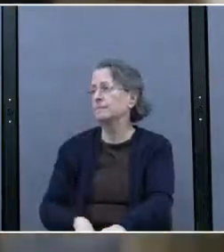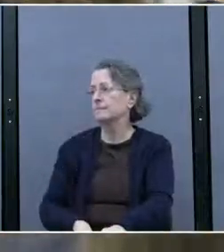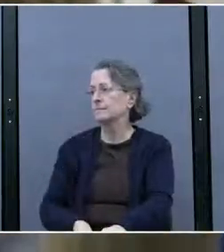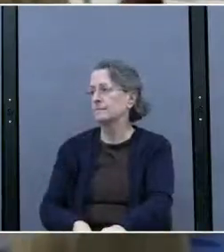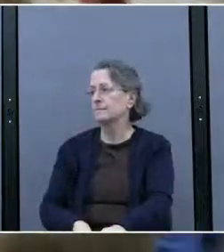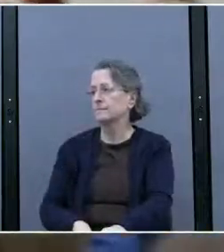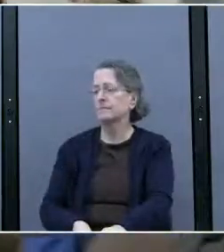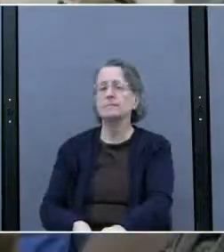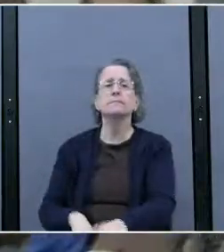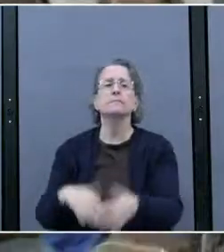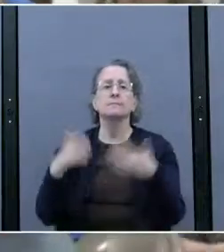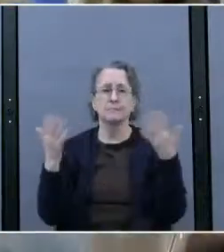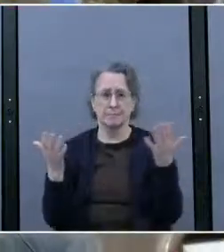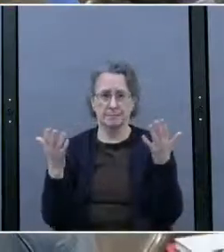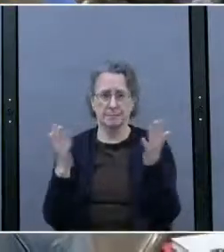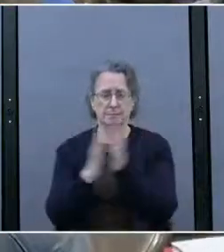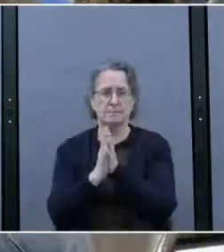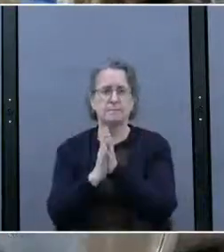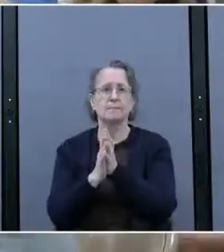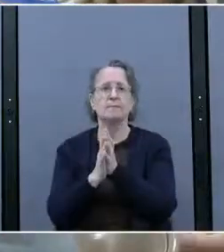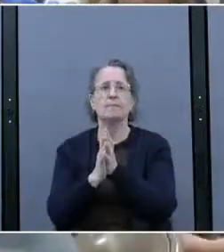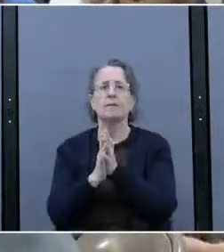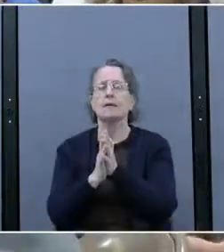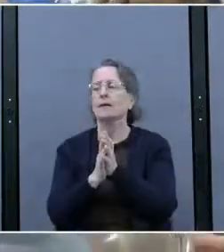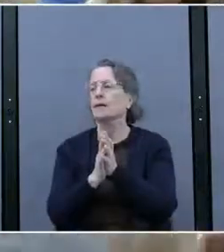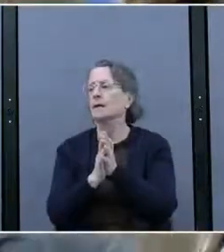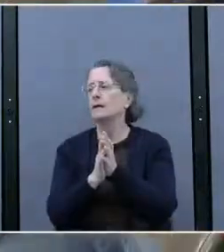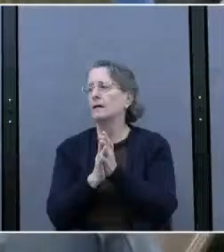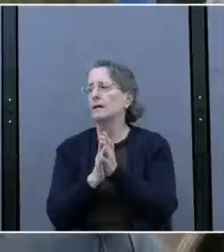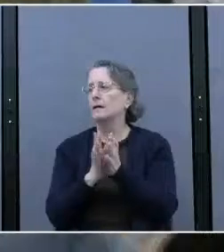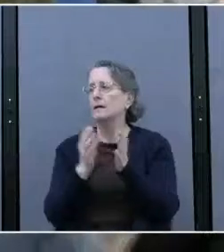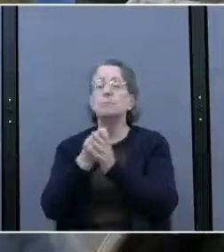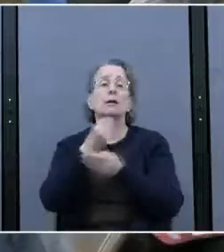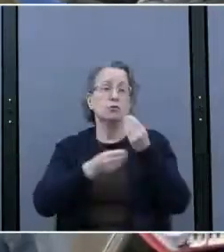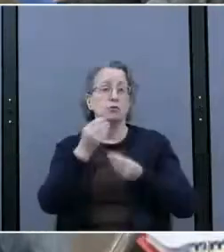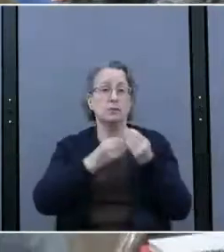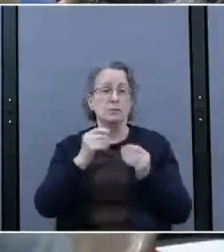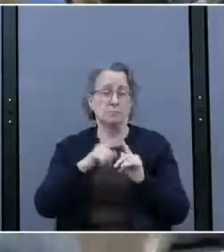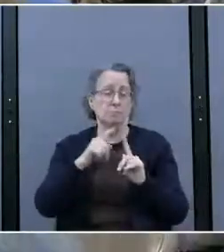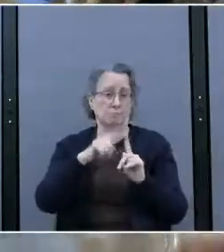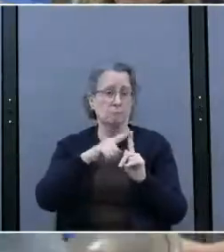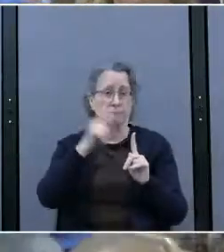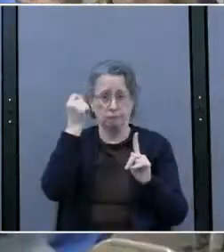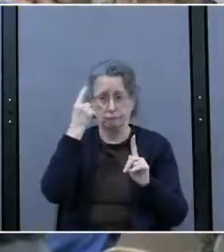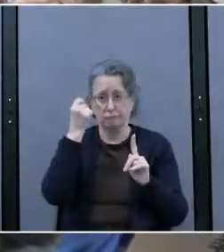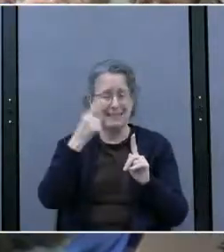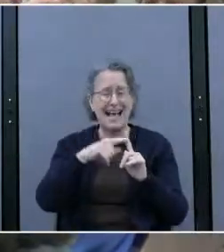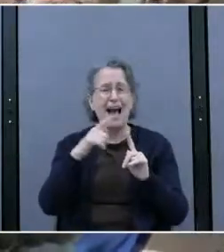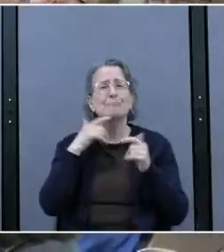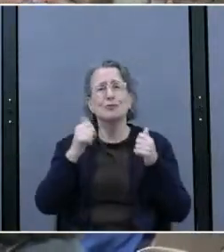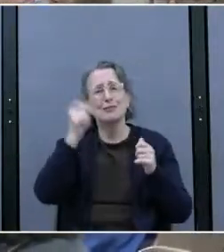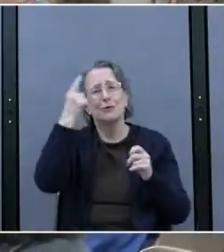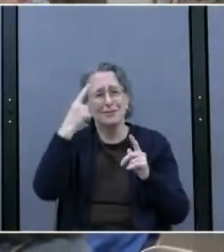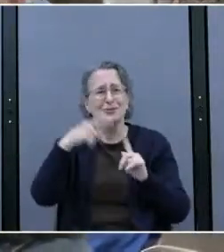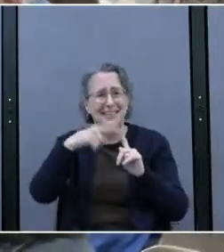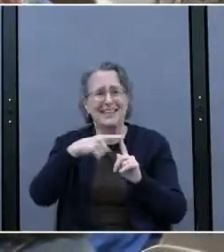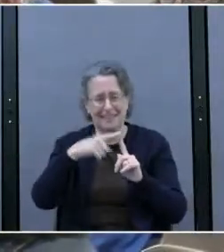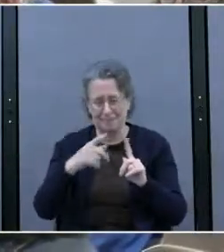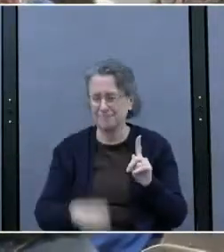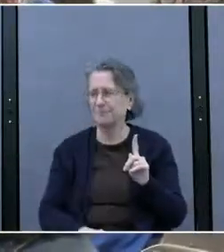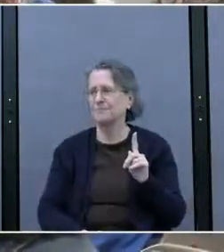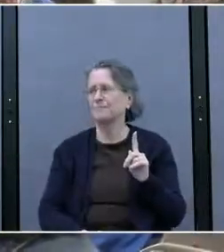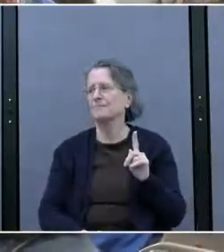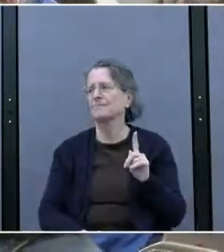Okay, so budget is my weakest topic, but I'm trying to understand. So I have some questions about some